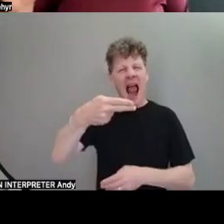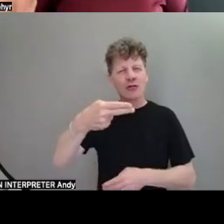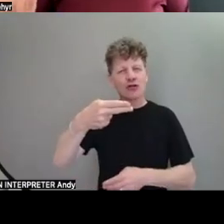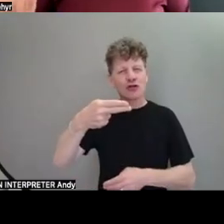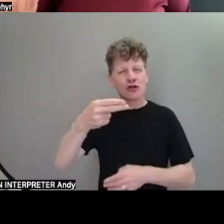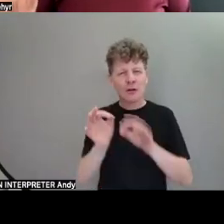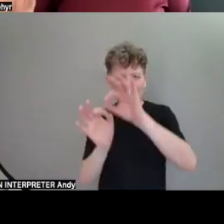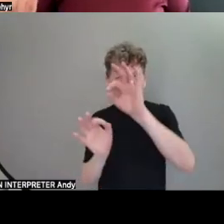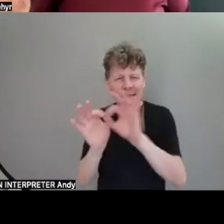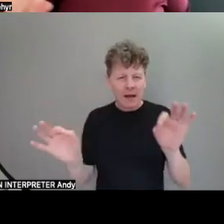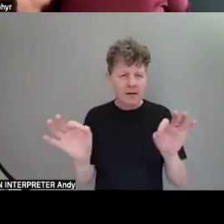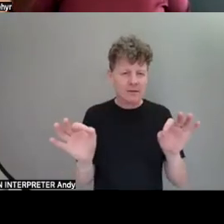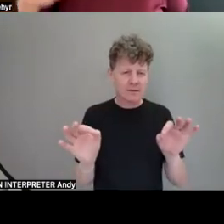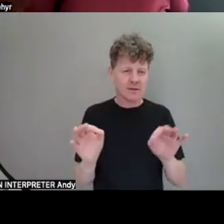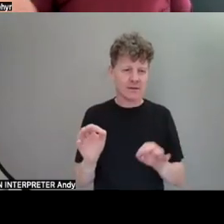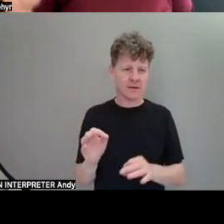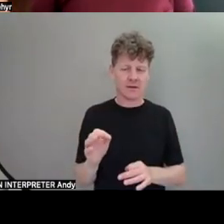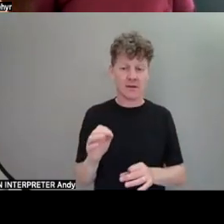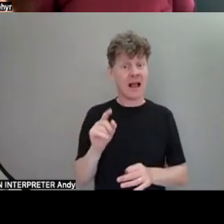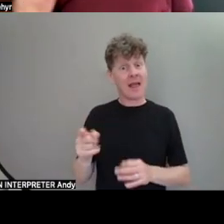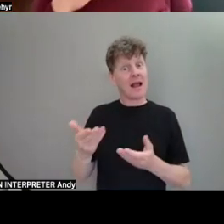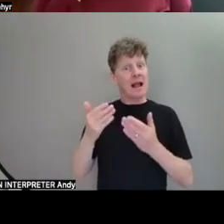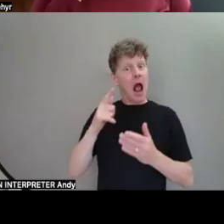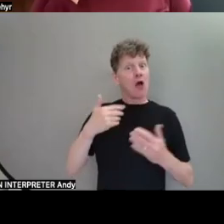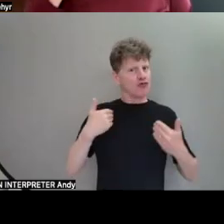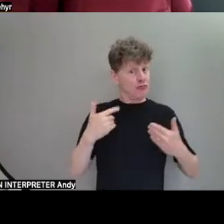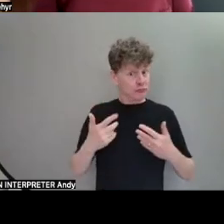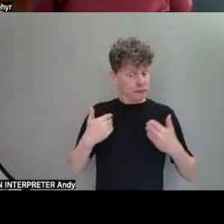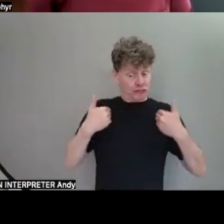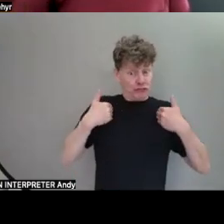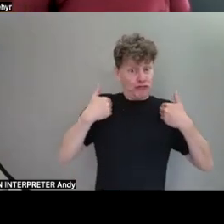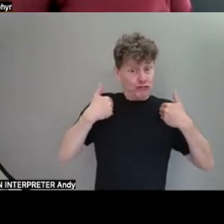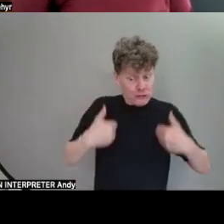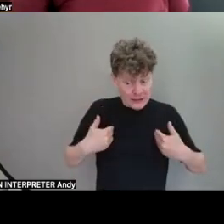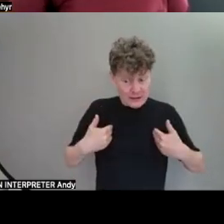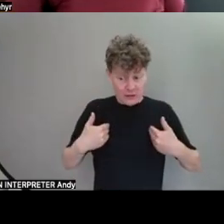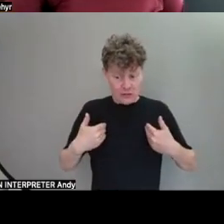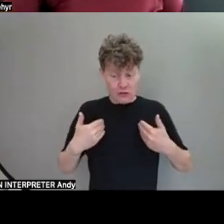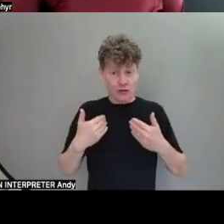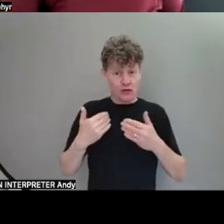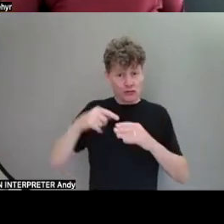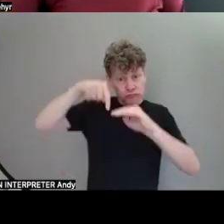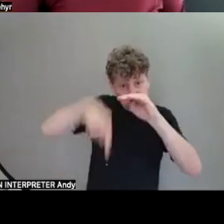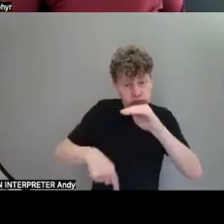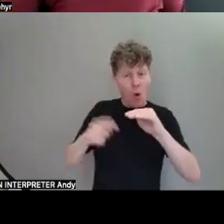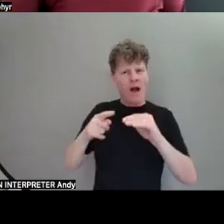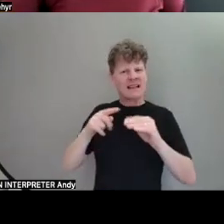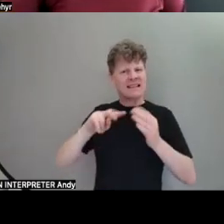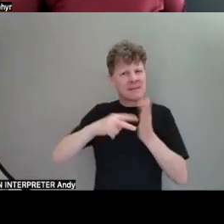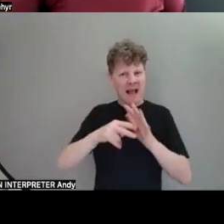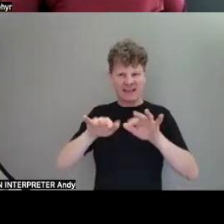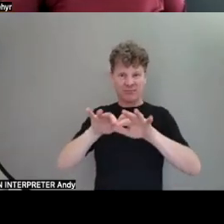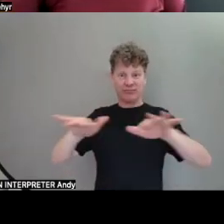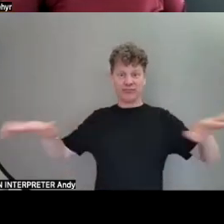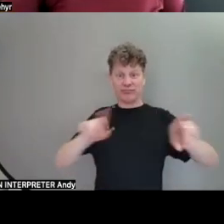an idea of the richness and the dispersion, the semantic dispersion of the responses. And